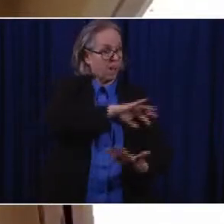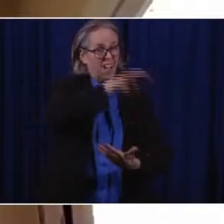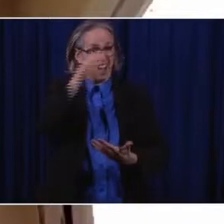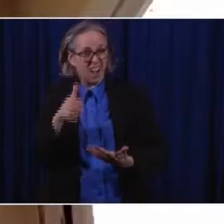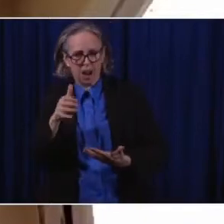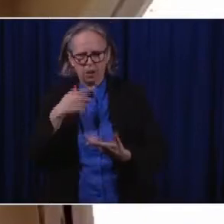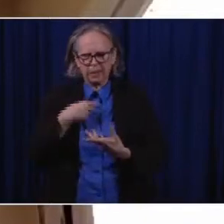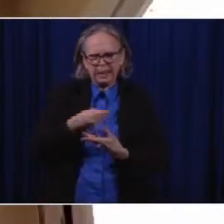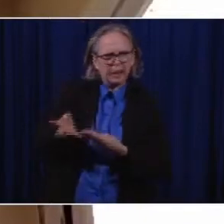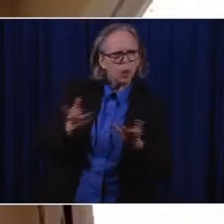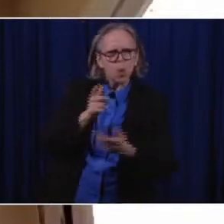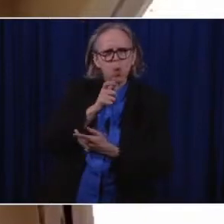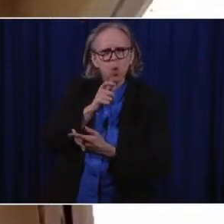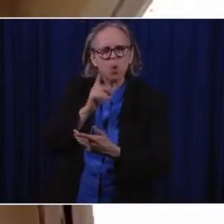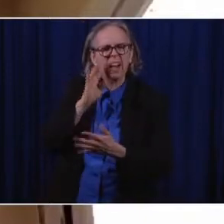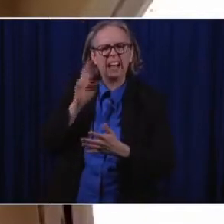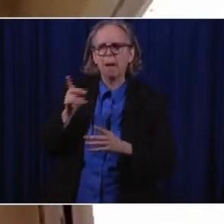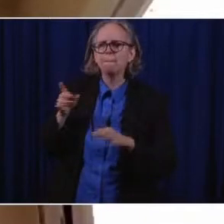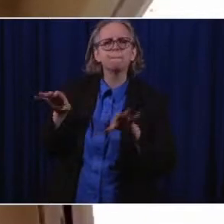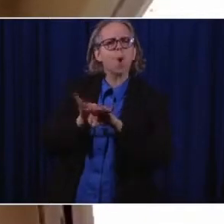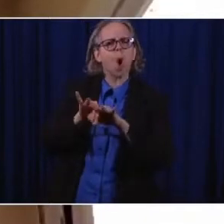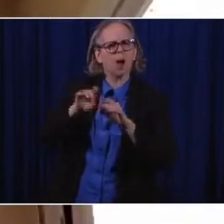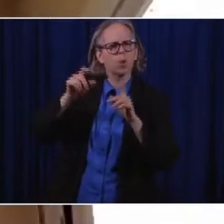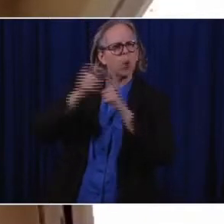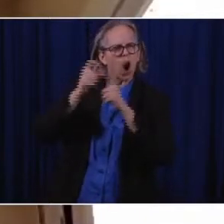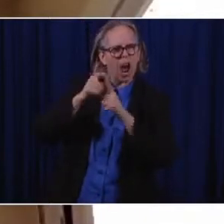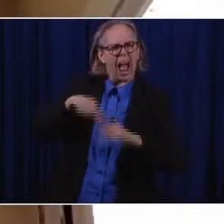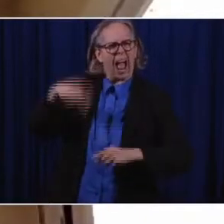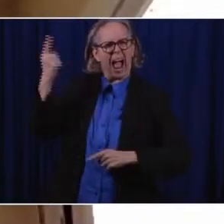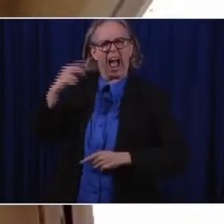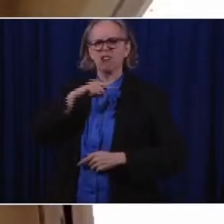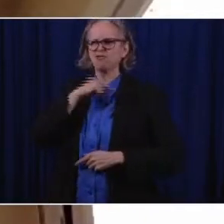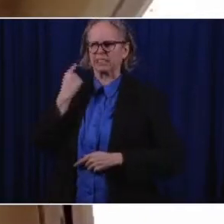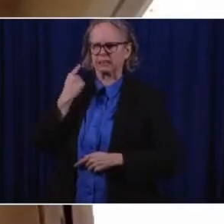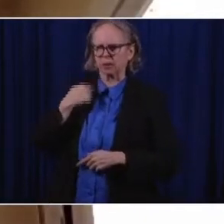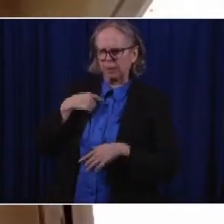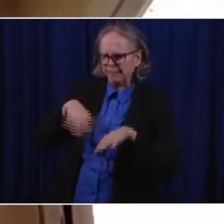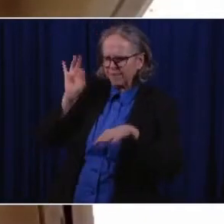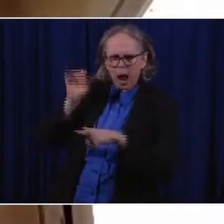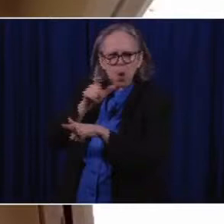healthcare providers who work with them. And then it will cascade from there.